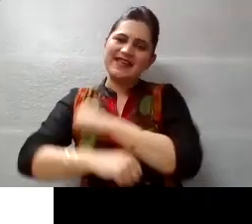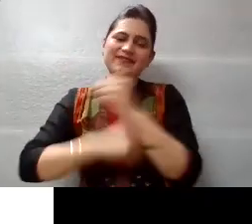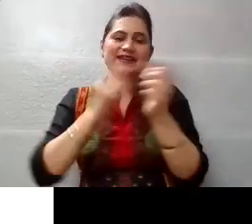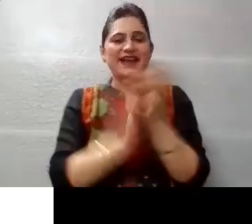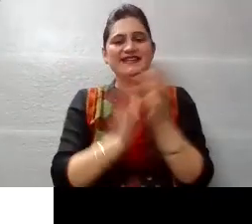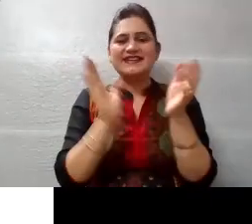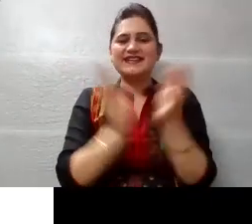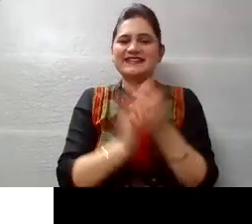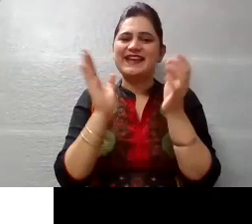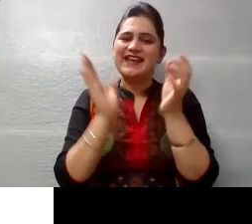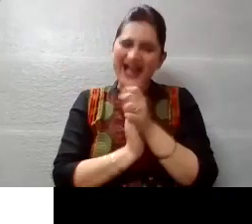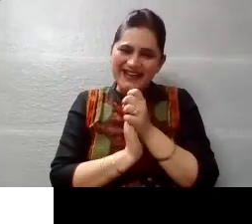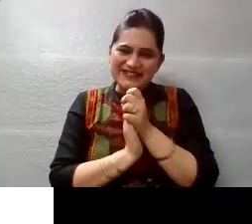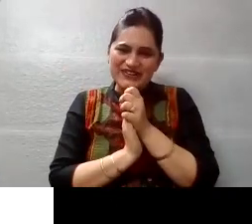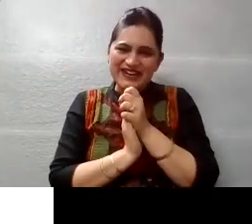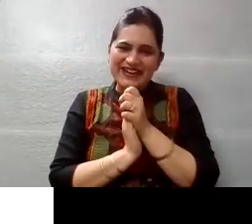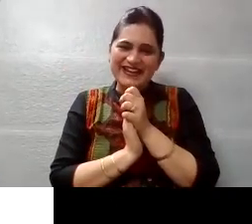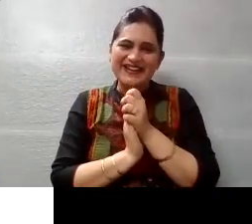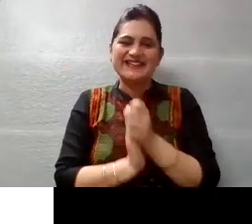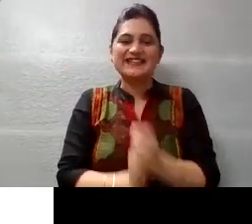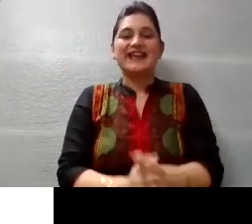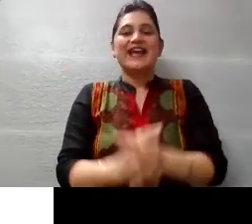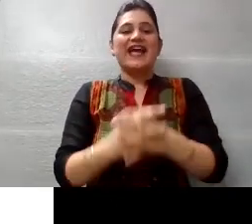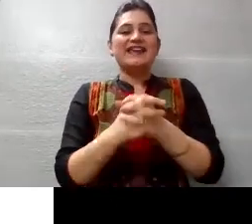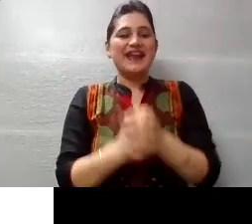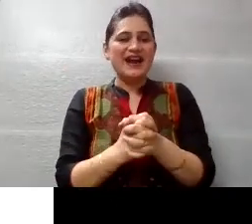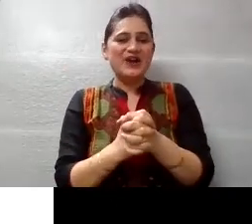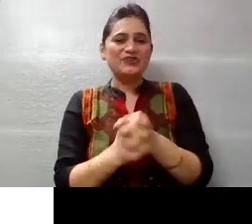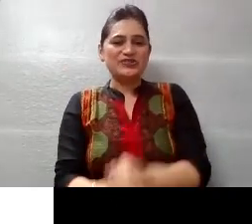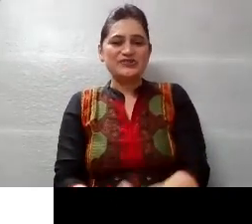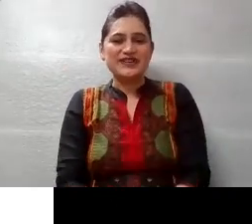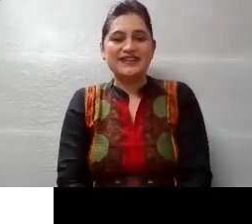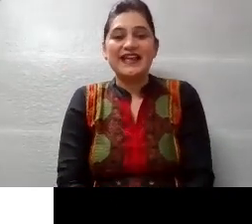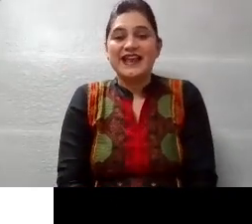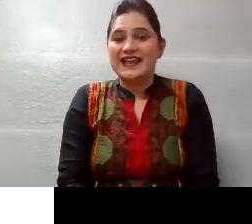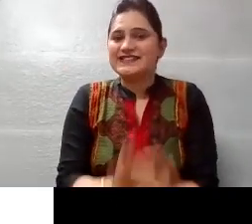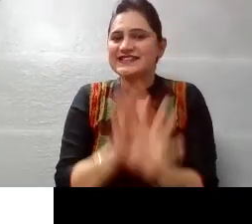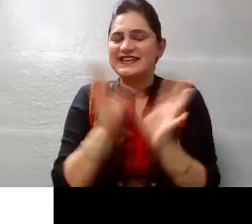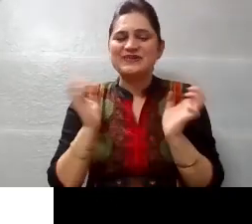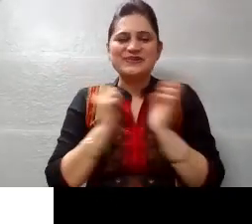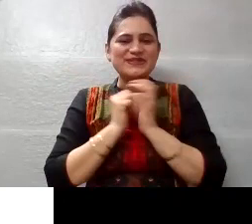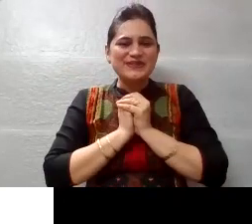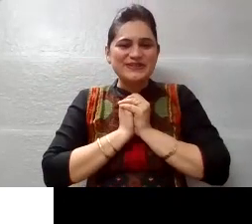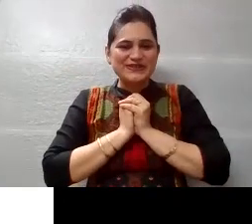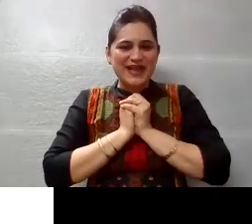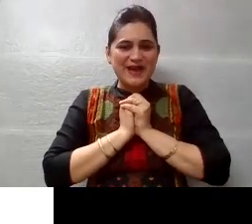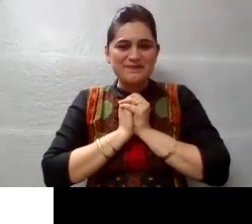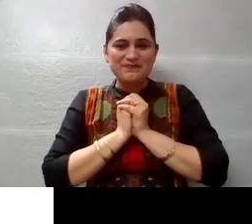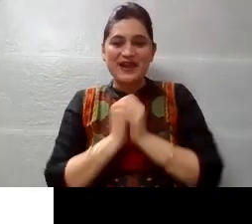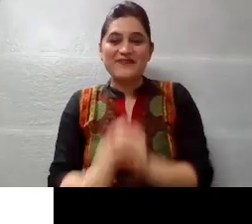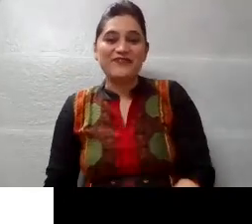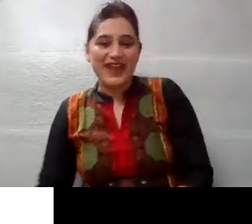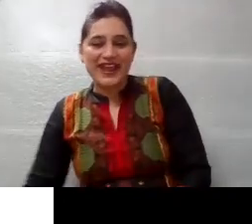97, 98, 99, 100. And now children, let's see who's going to